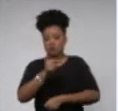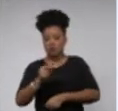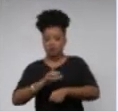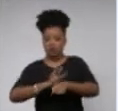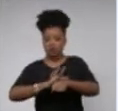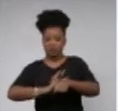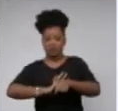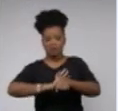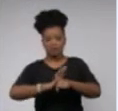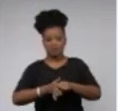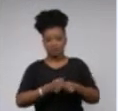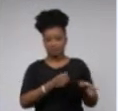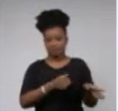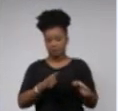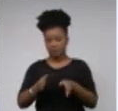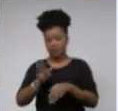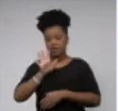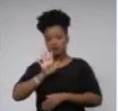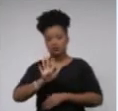5,310, or the